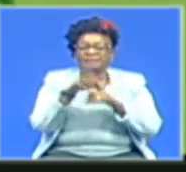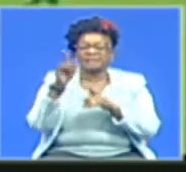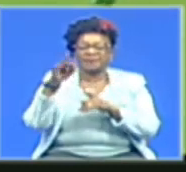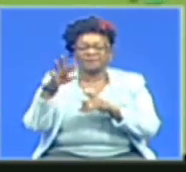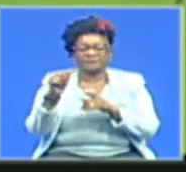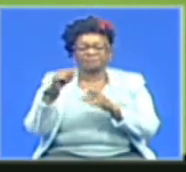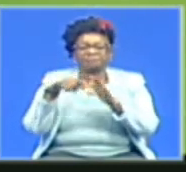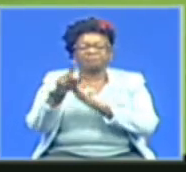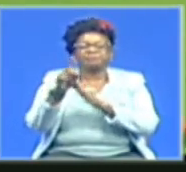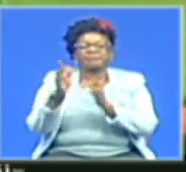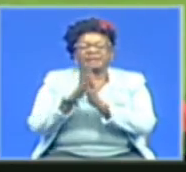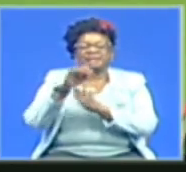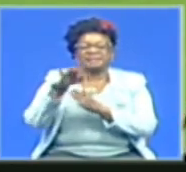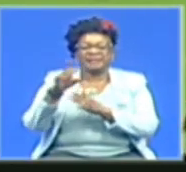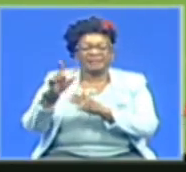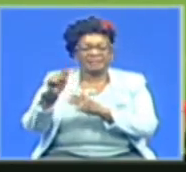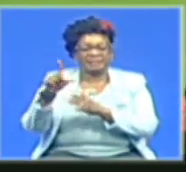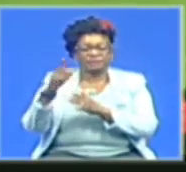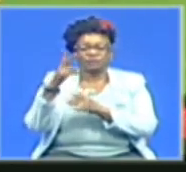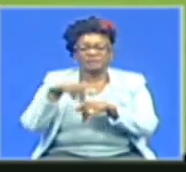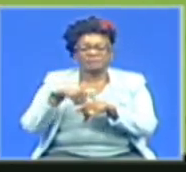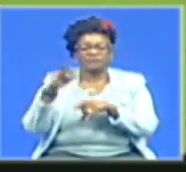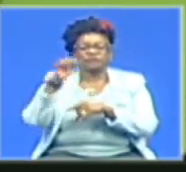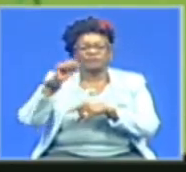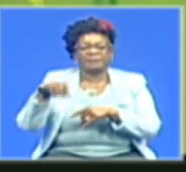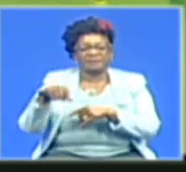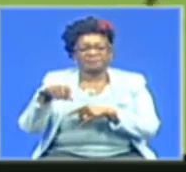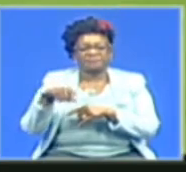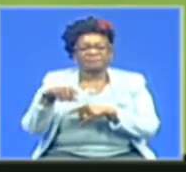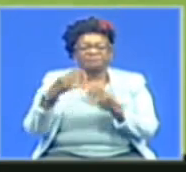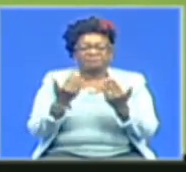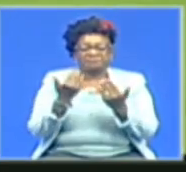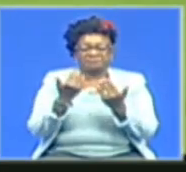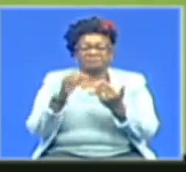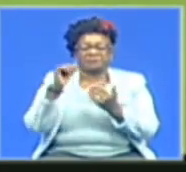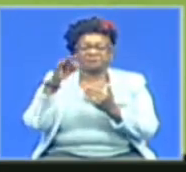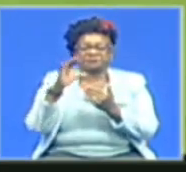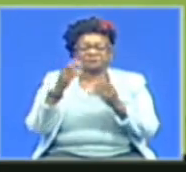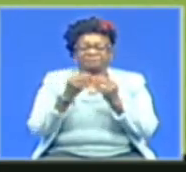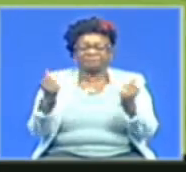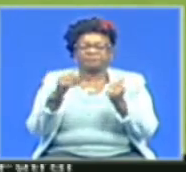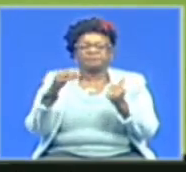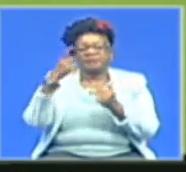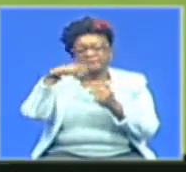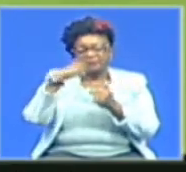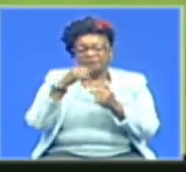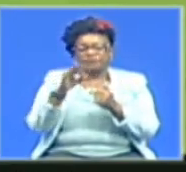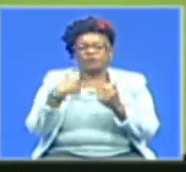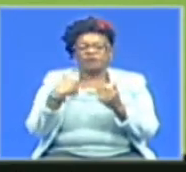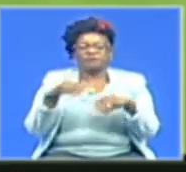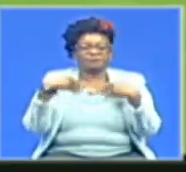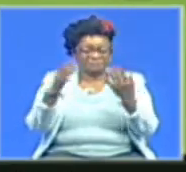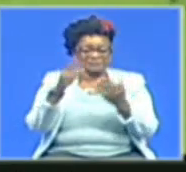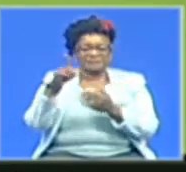scored once and Ezekiel Okare twice for Batoto ba Mungu. 10-man AFC Leopards beat Thika United 2-0 to gift coach Rodolfo